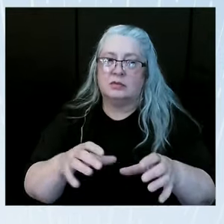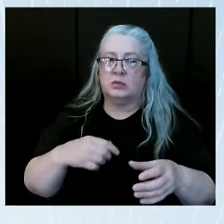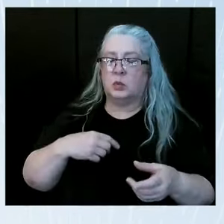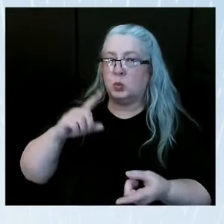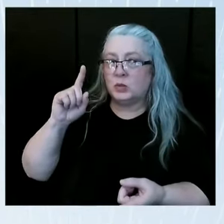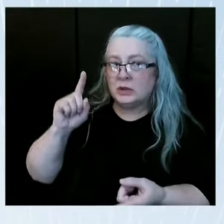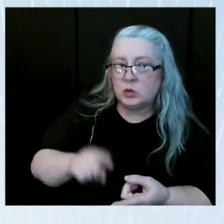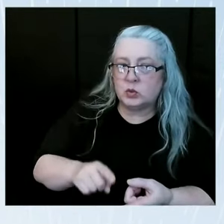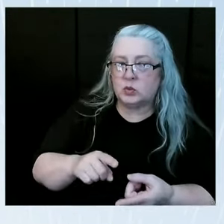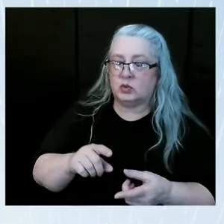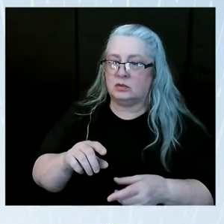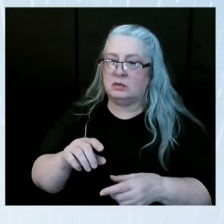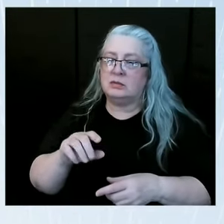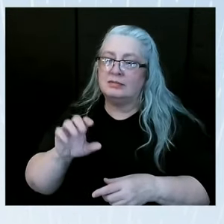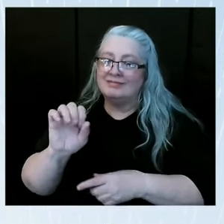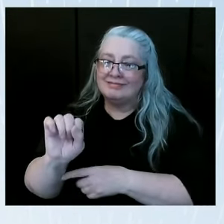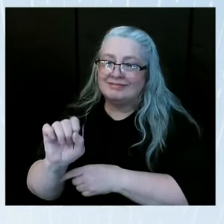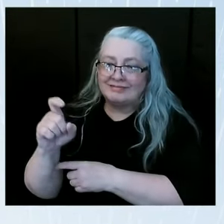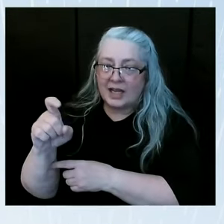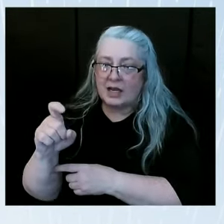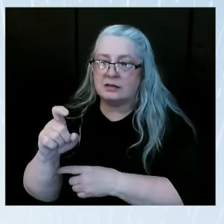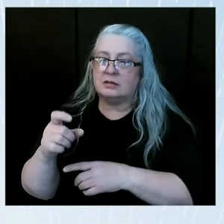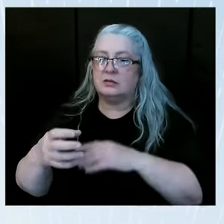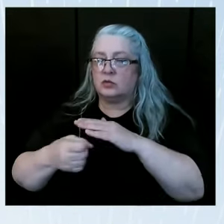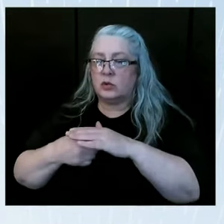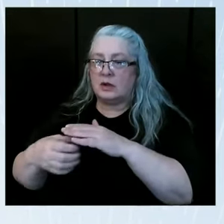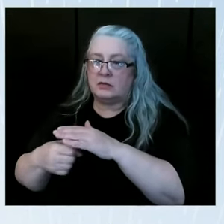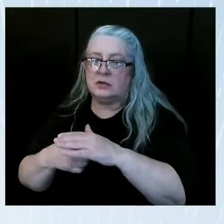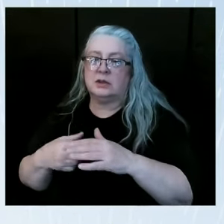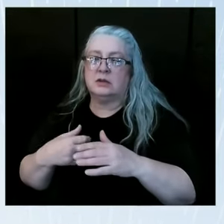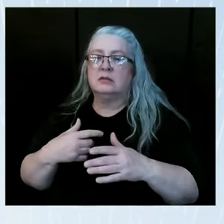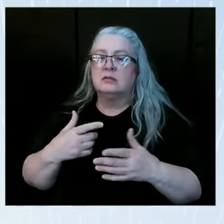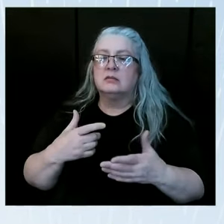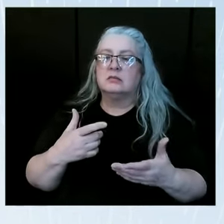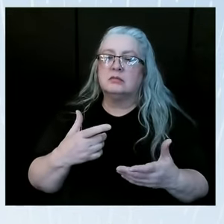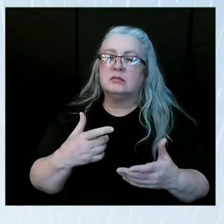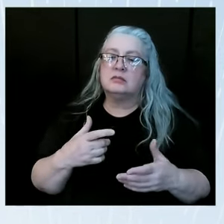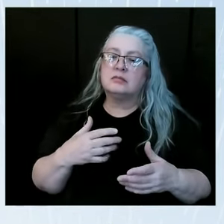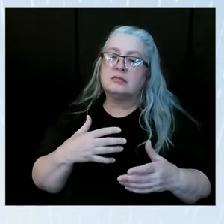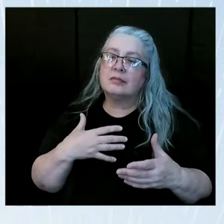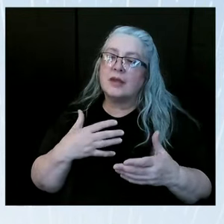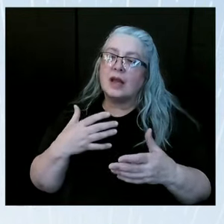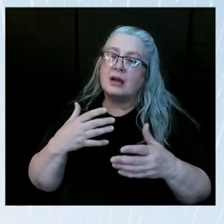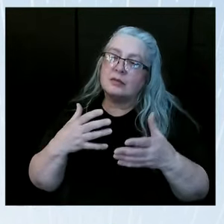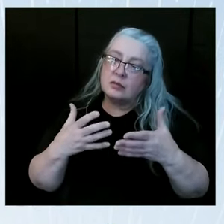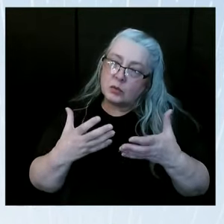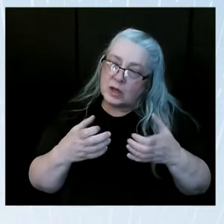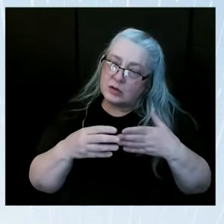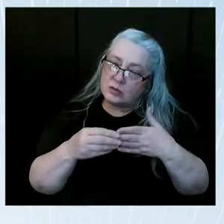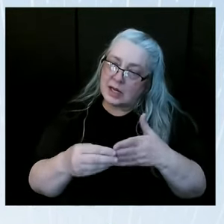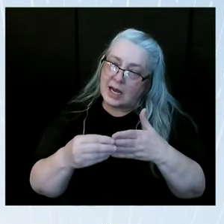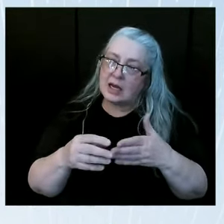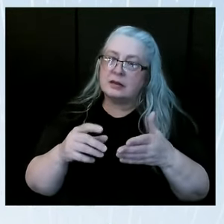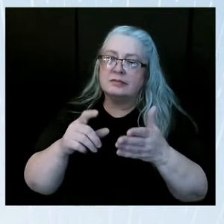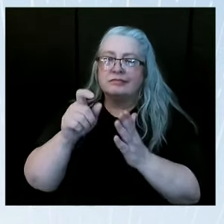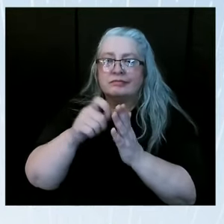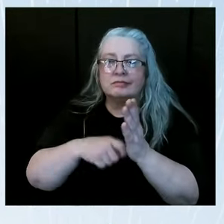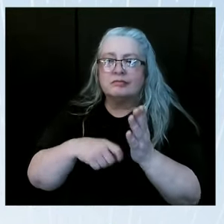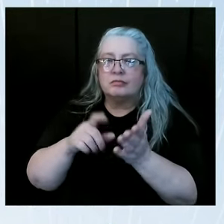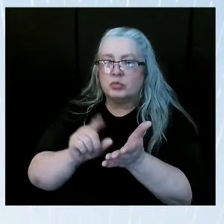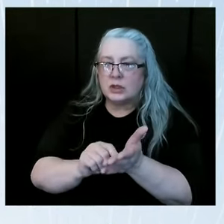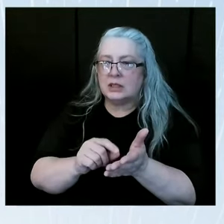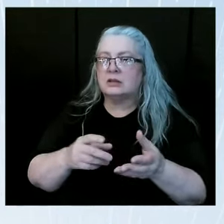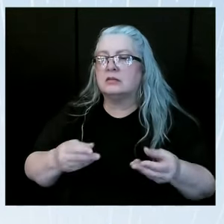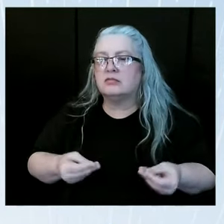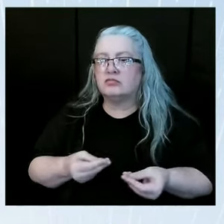trafficking. We're responsible for making our guidance available to the systems that need it most, and to help schools identify and respond to human trafficking